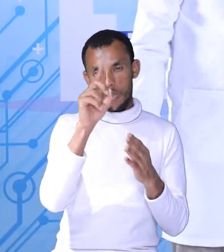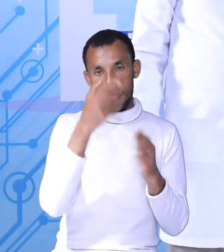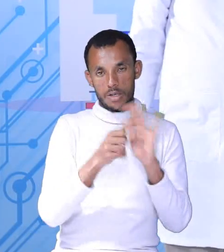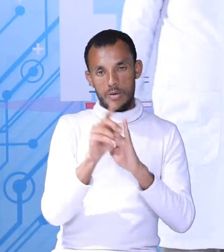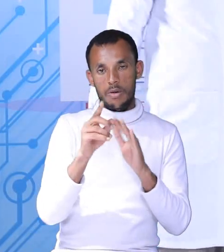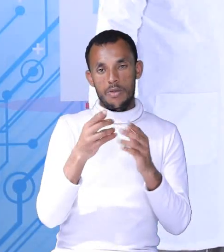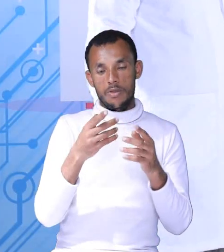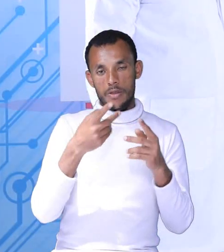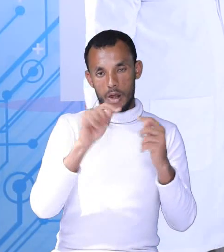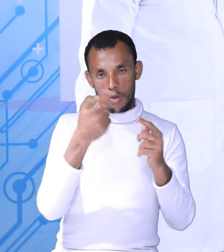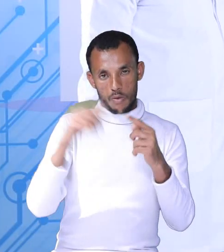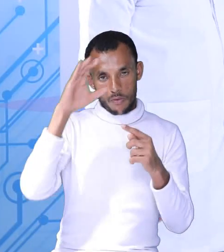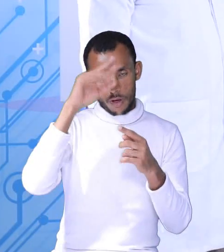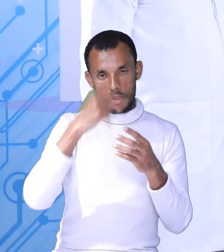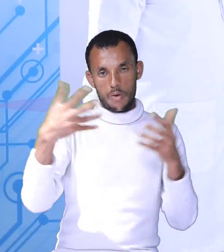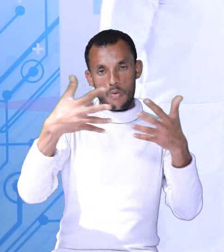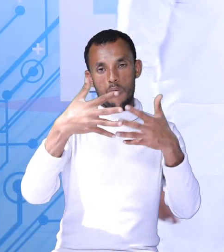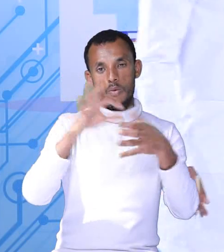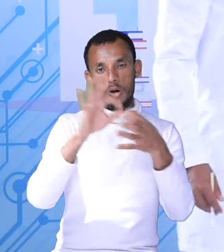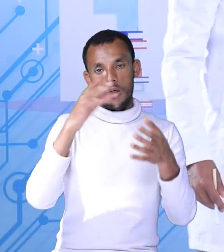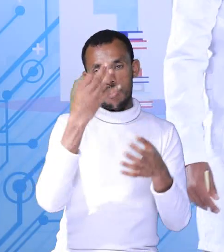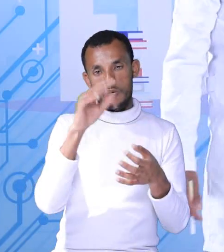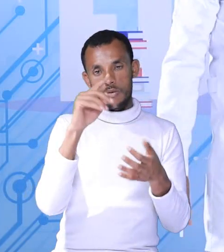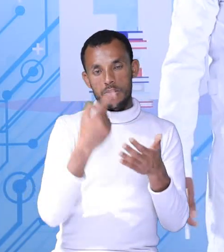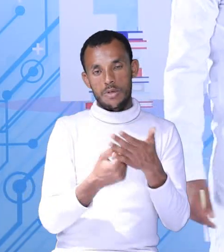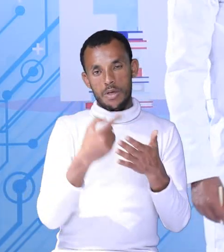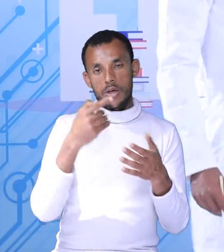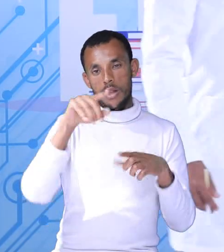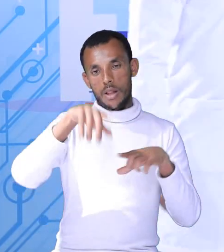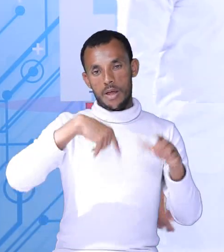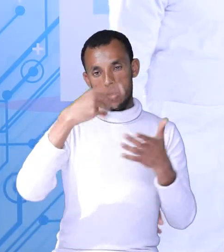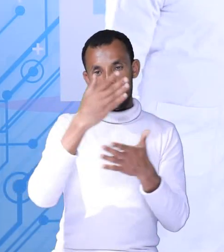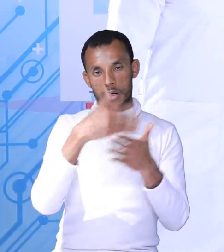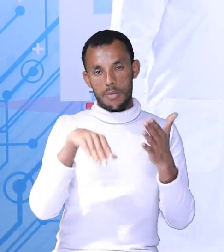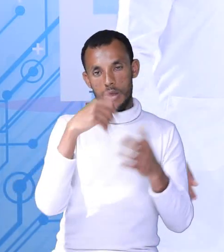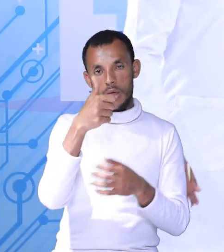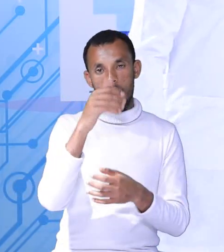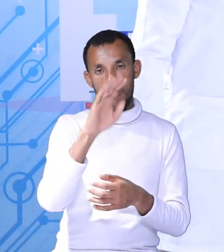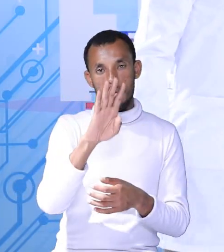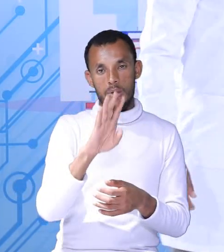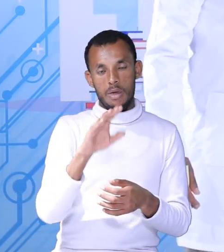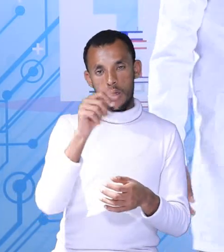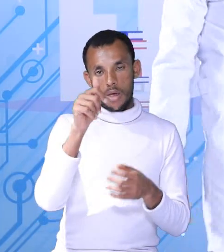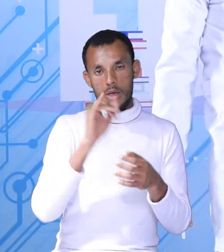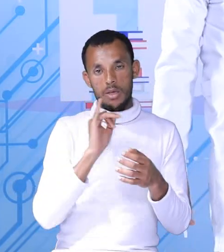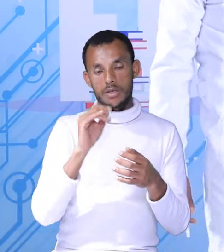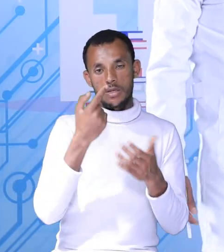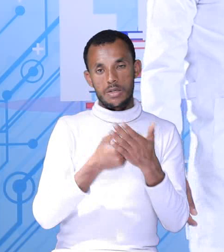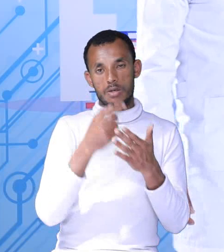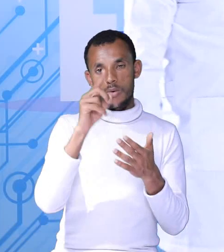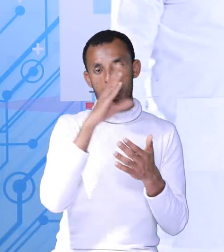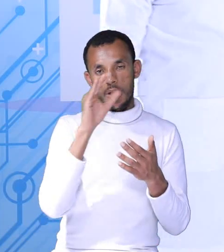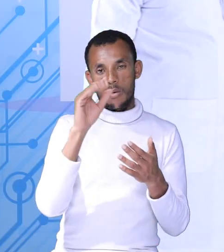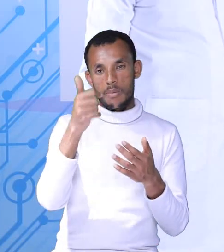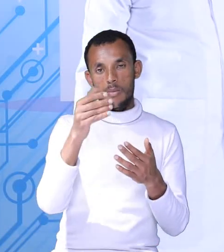find the coordinate of the midpoint of the line segment AB, where the coordinate of A is this 1 and B is,